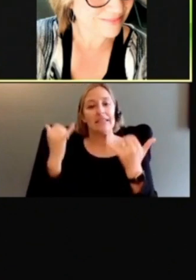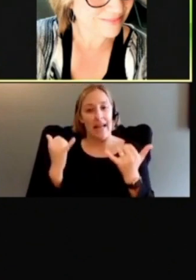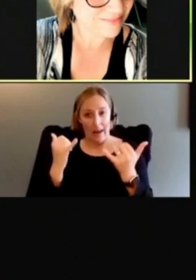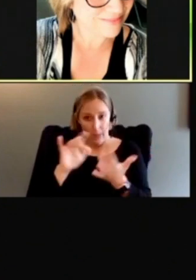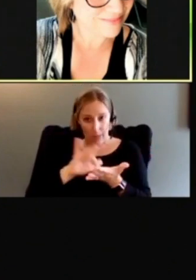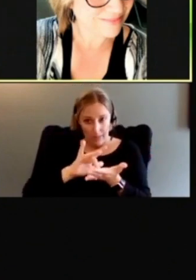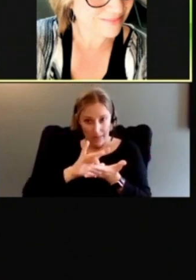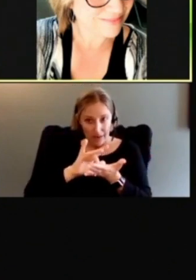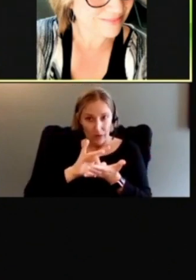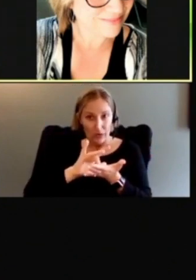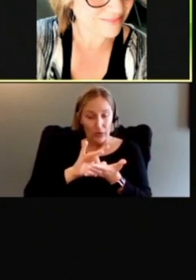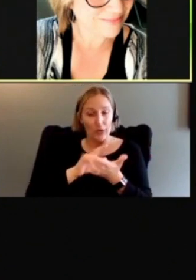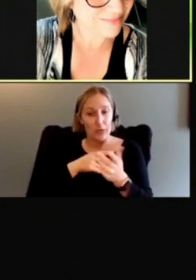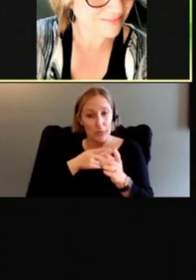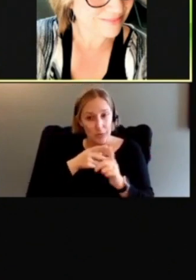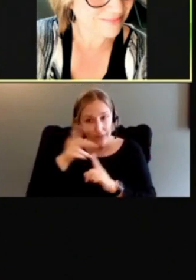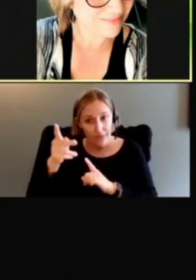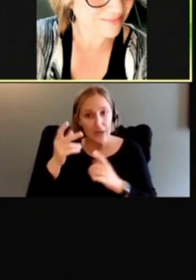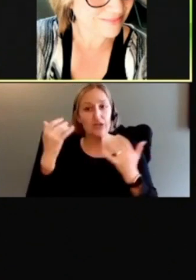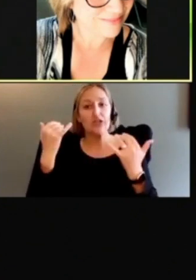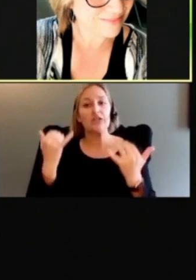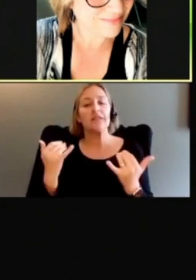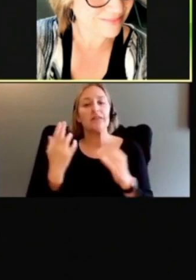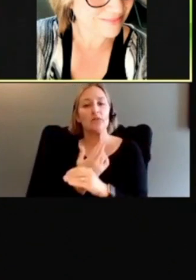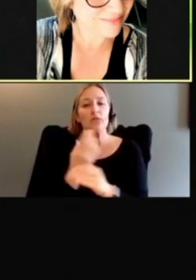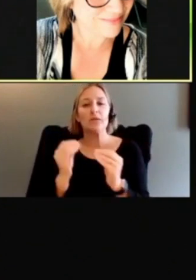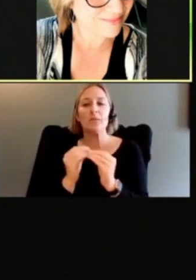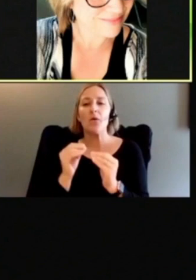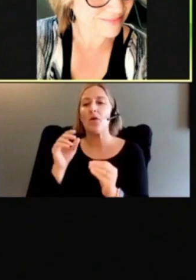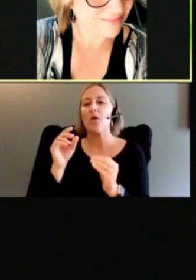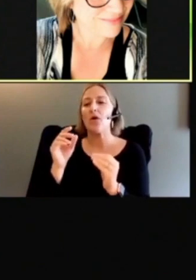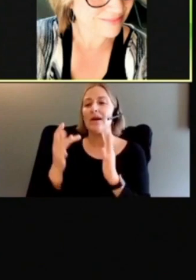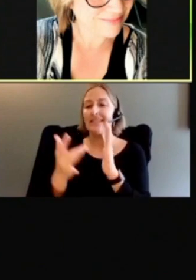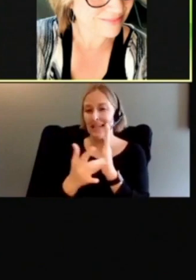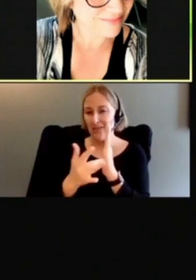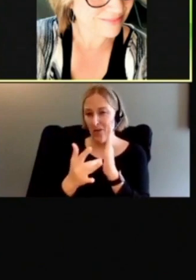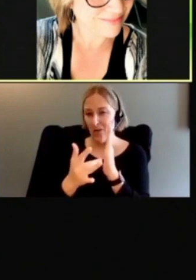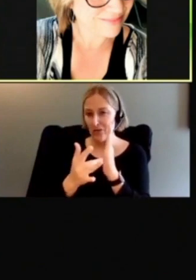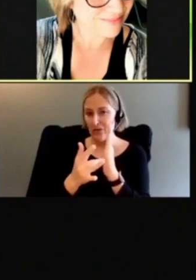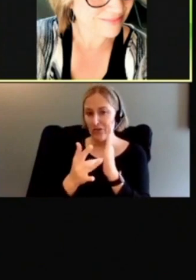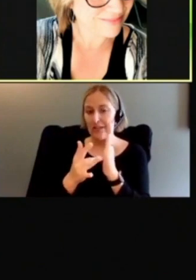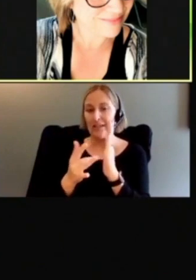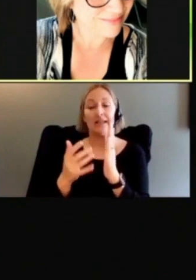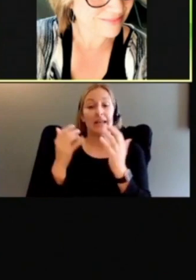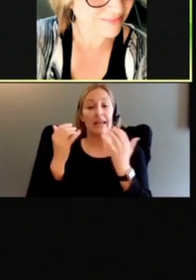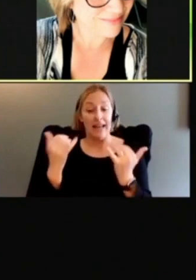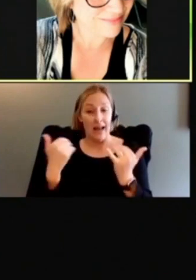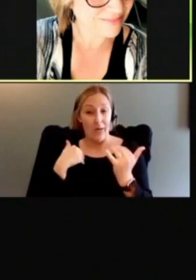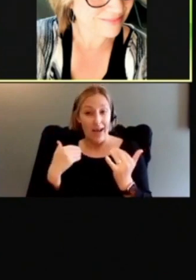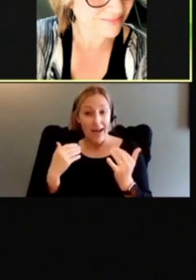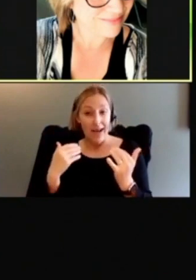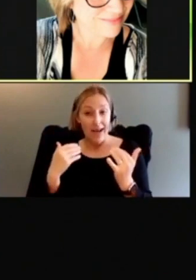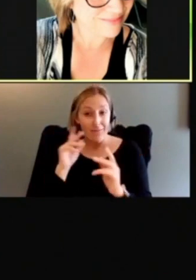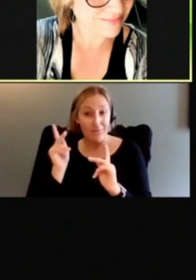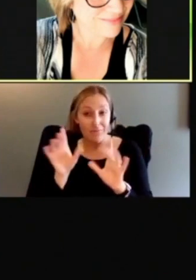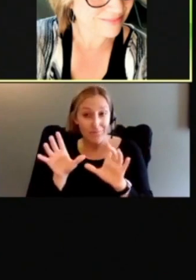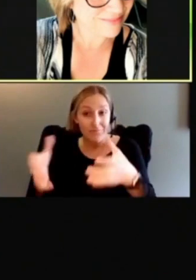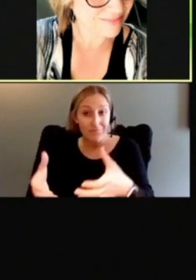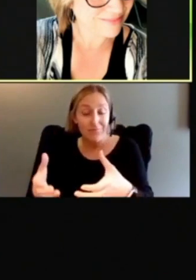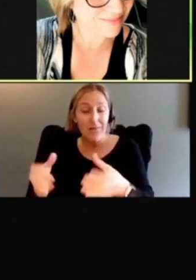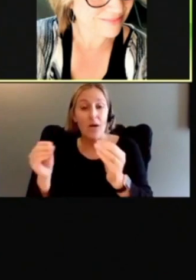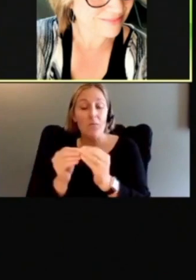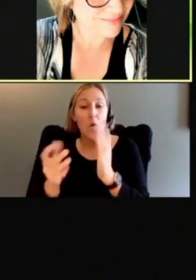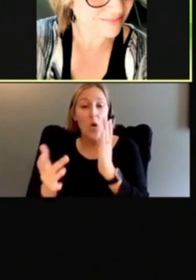utilizing digital technologies, we have a population that's just more and more tech savvy, and they're open